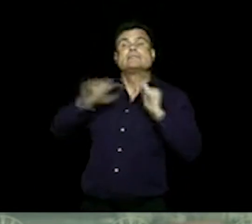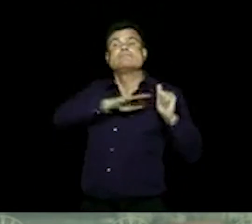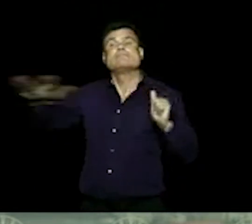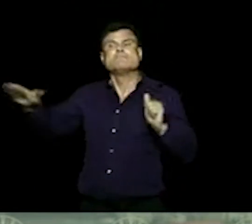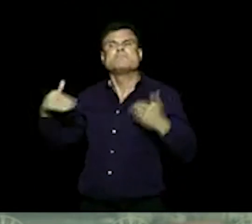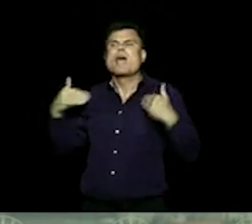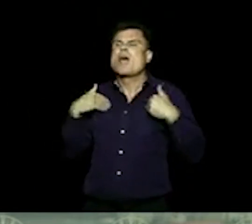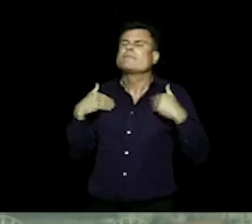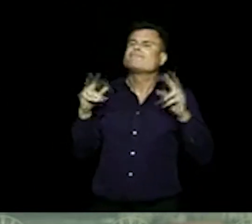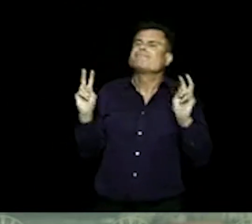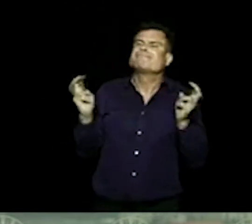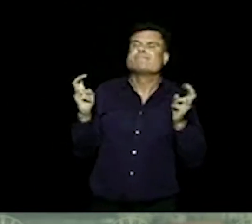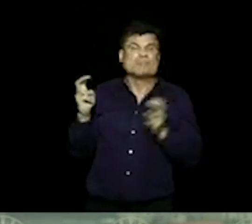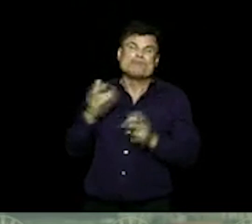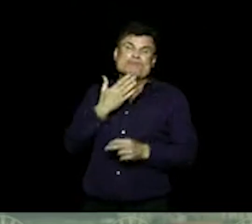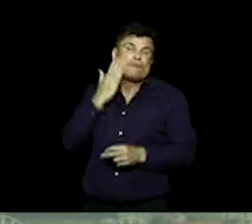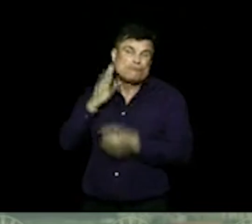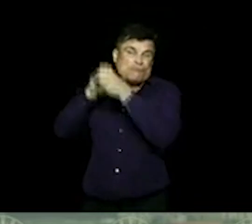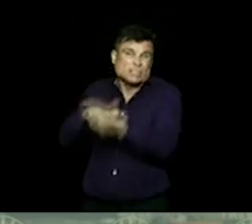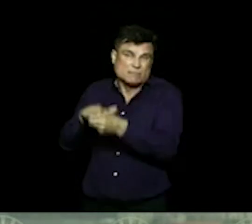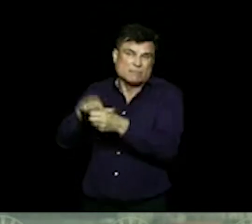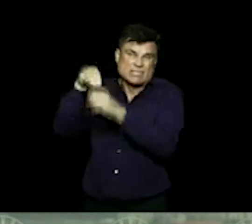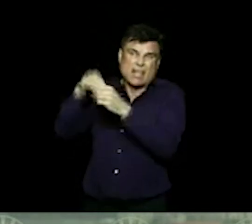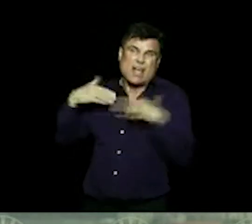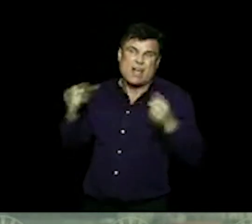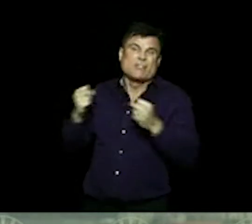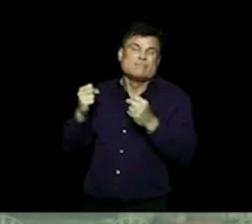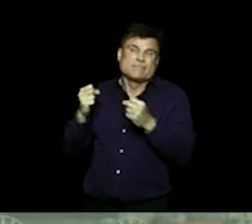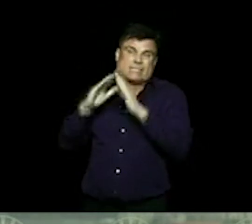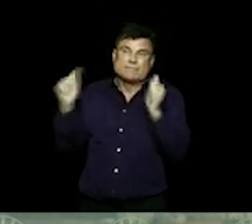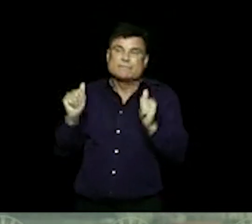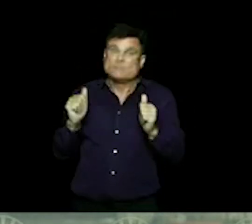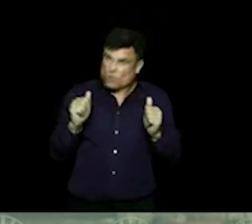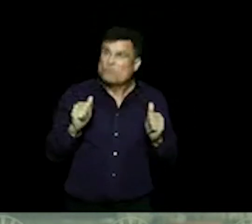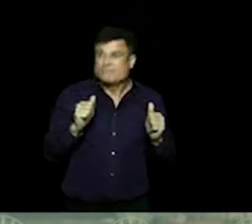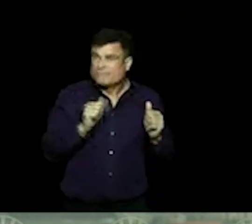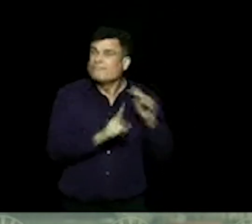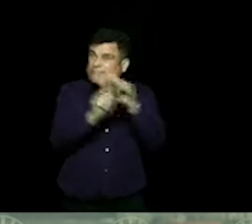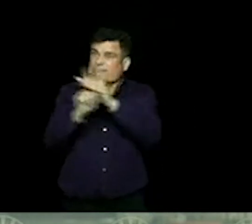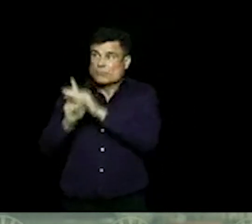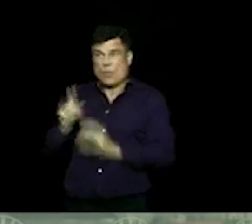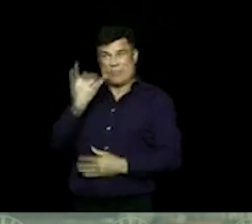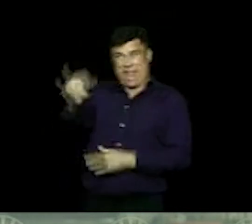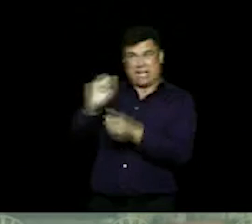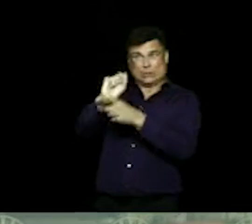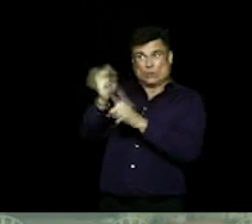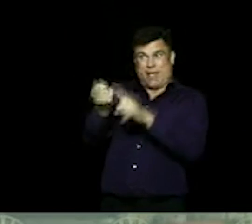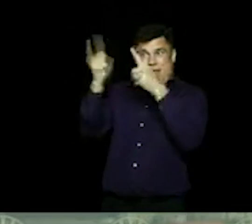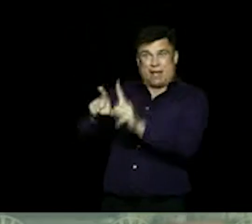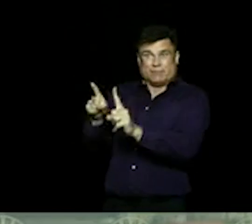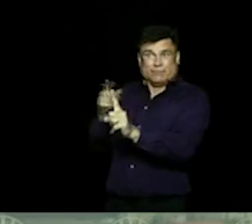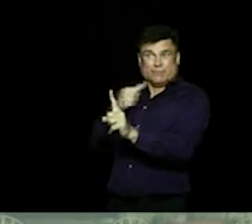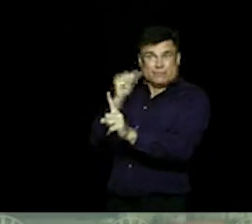as a one-off situation, if this in fact happened, or whether you recognize a larger issue that needs to